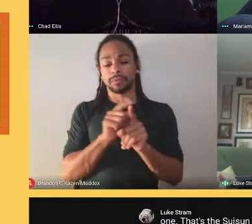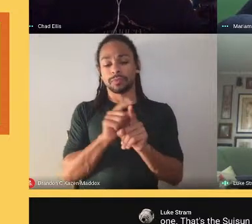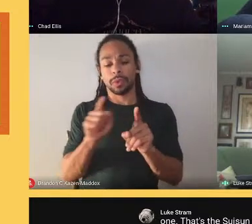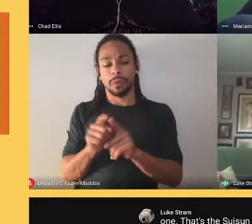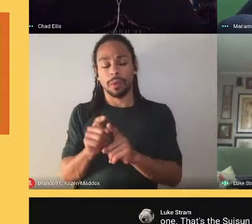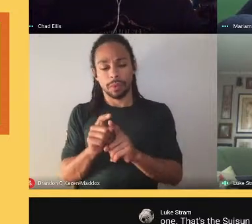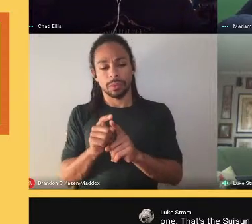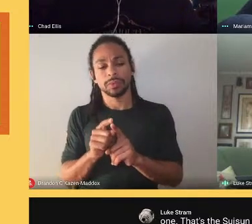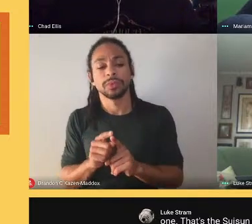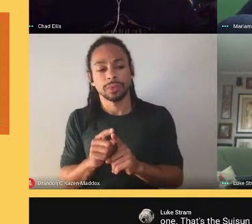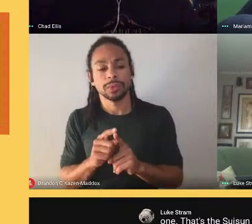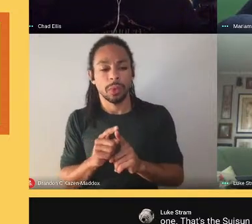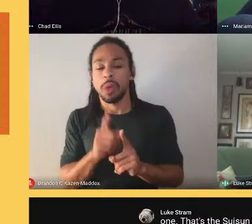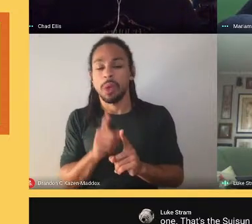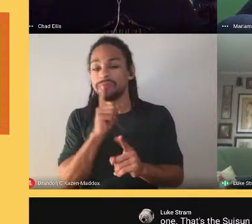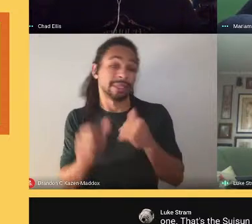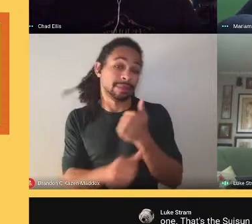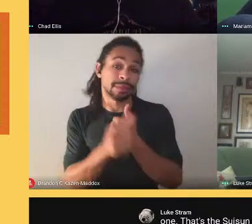hegemon.